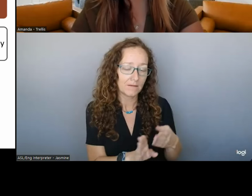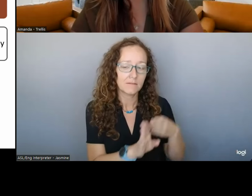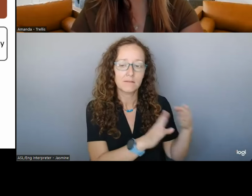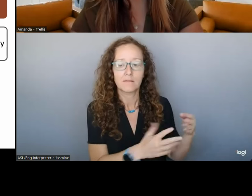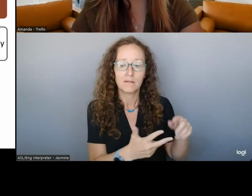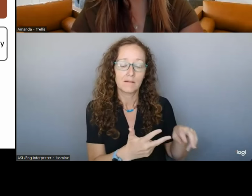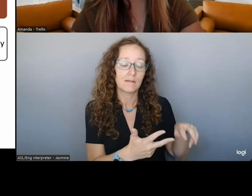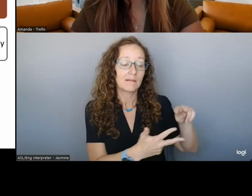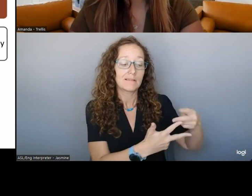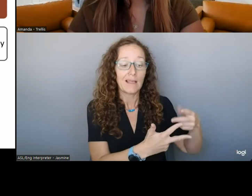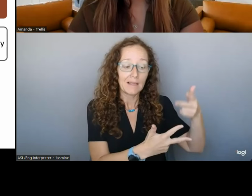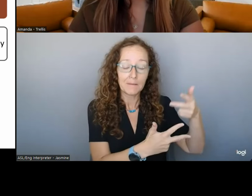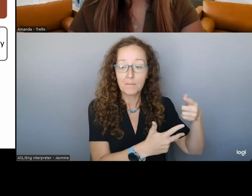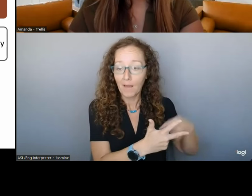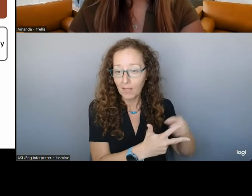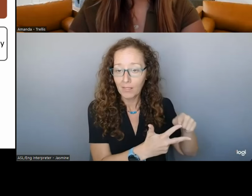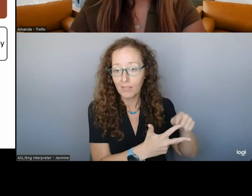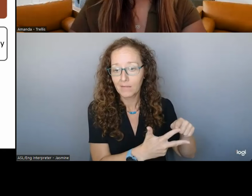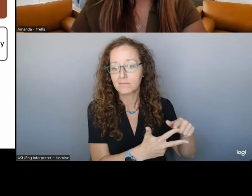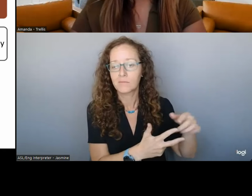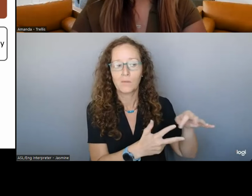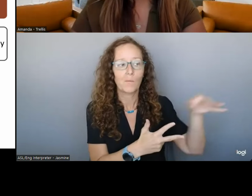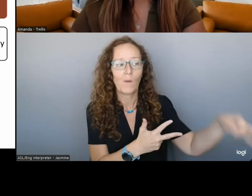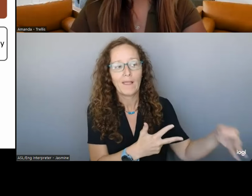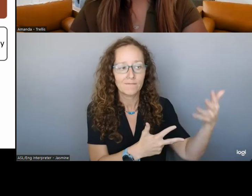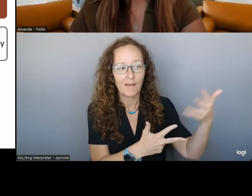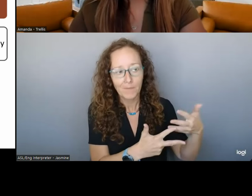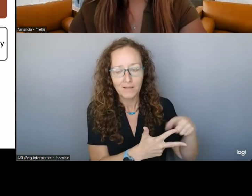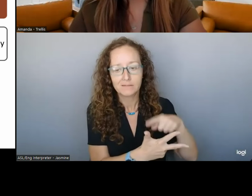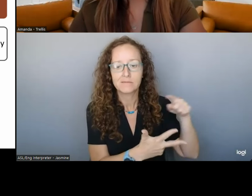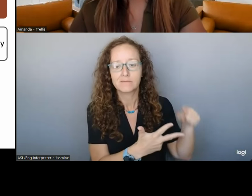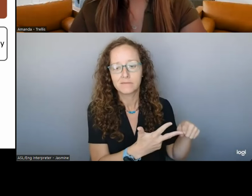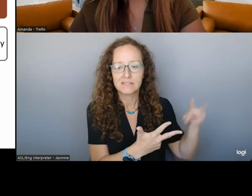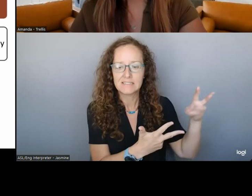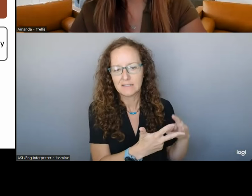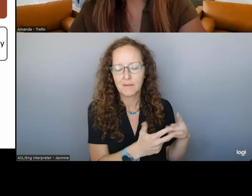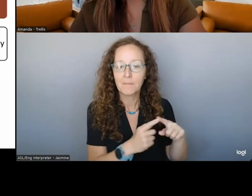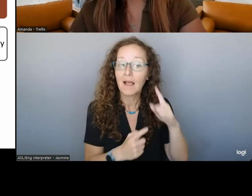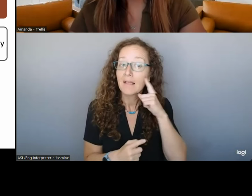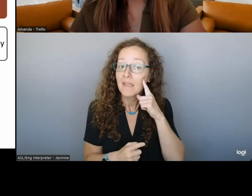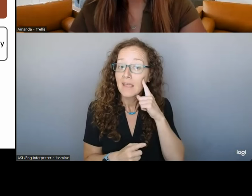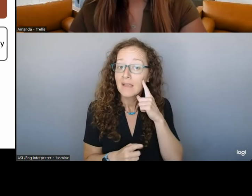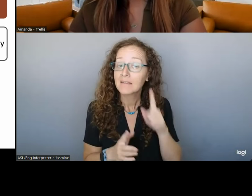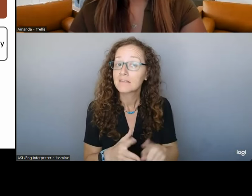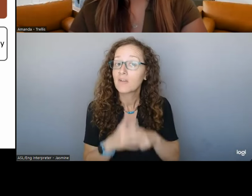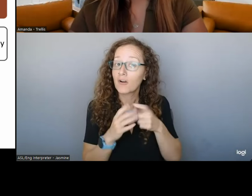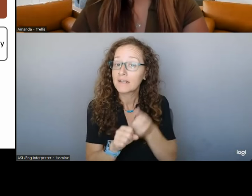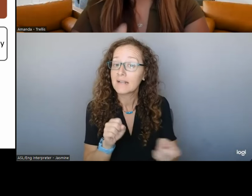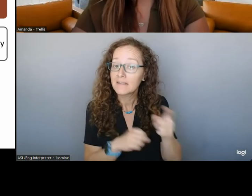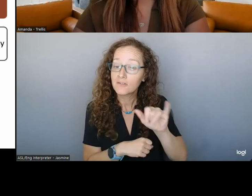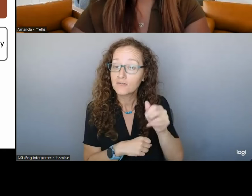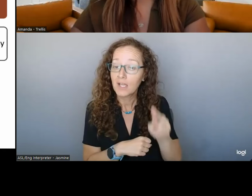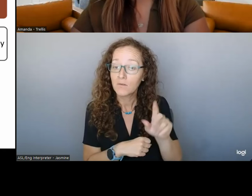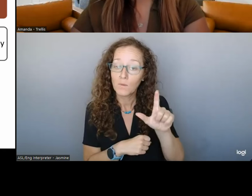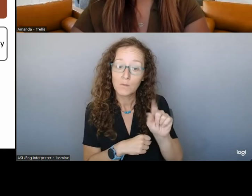there's a 6-month delay. The good news is I believe that starting in January of 2023,